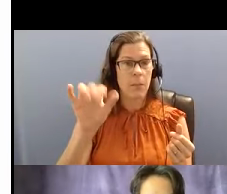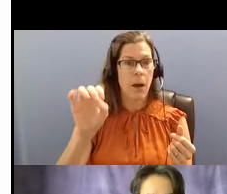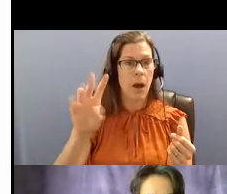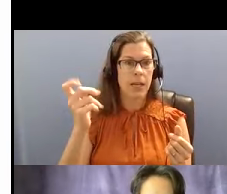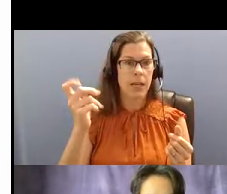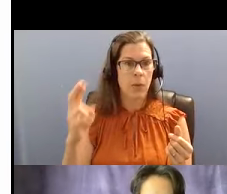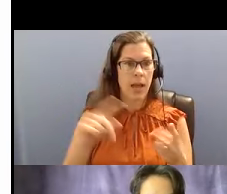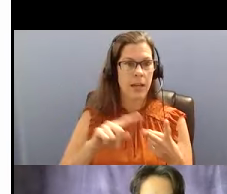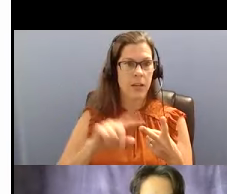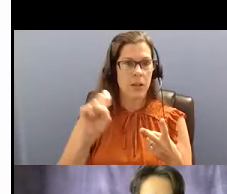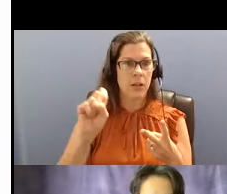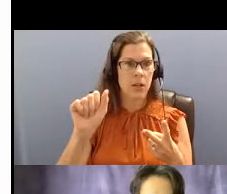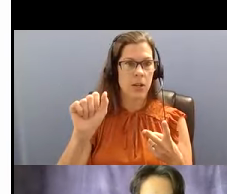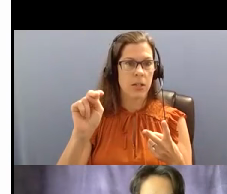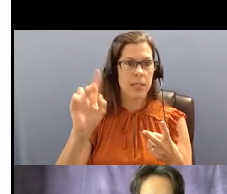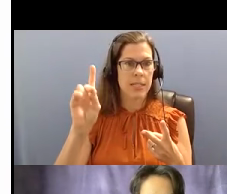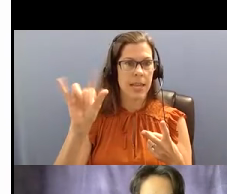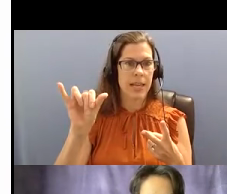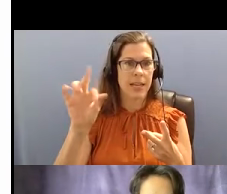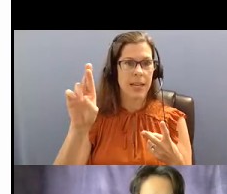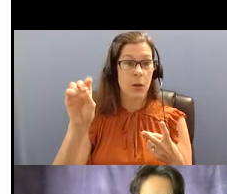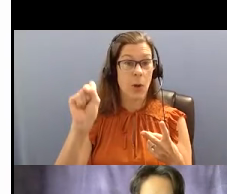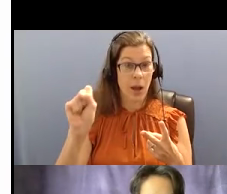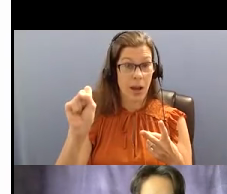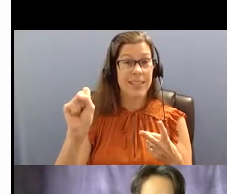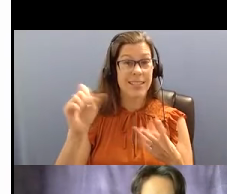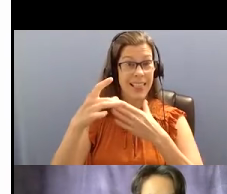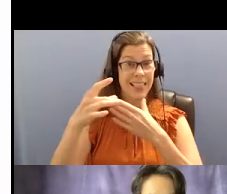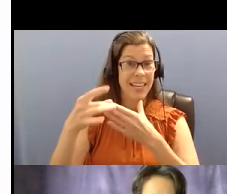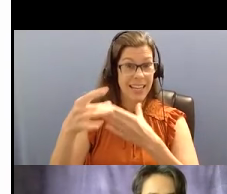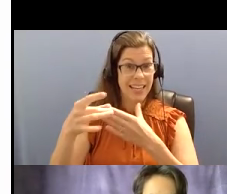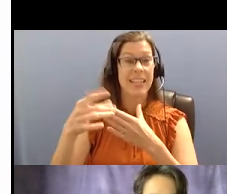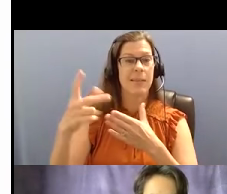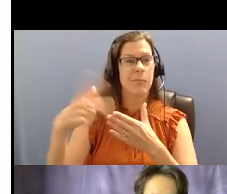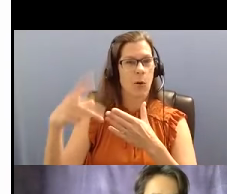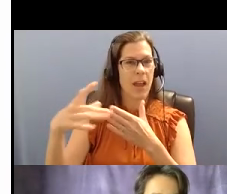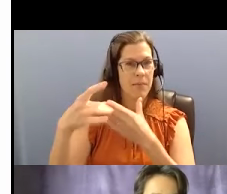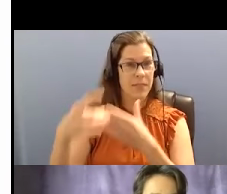Ross are the program leads, and they would have more information for you.